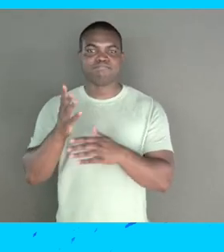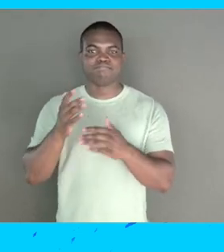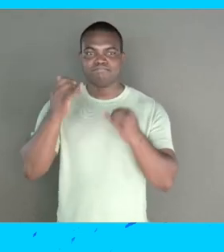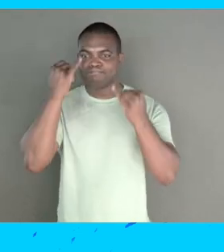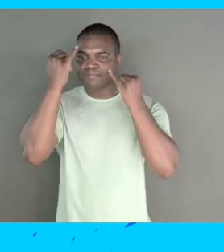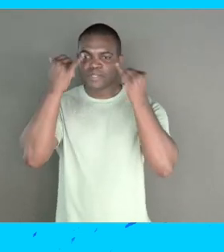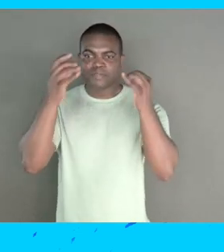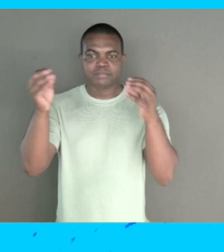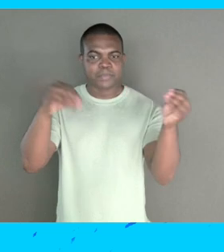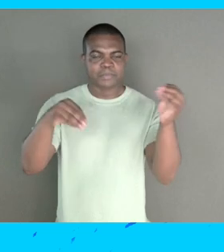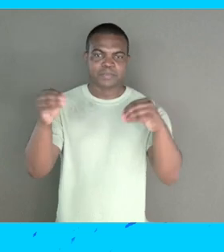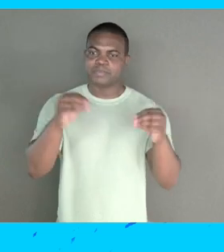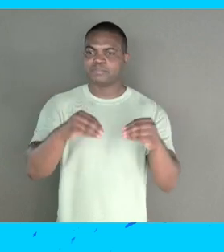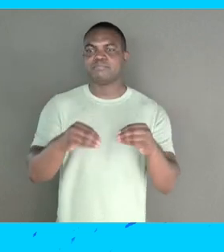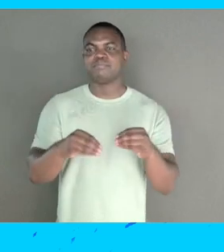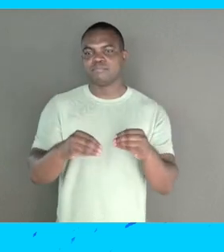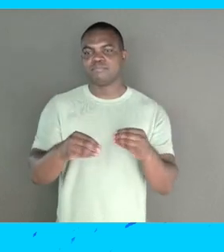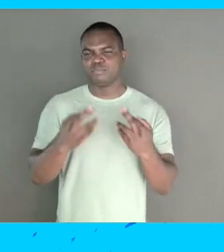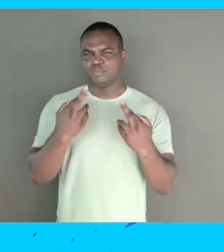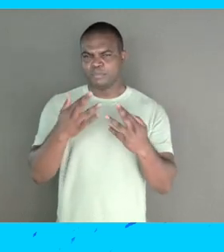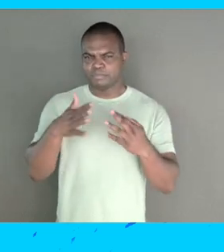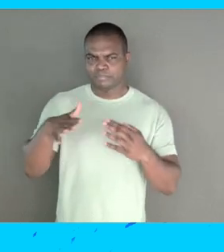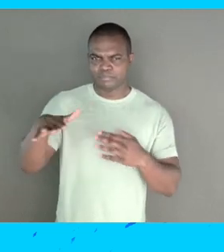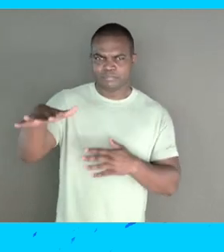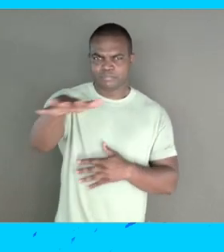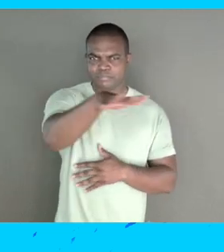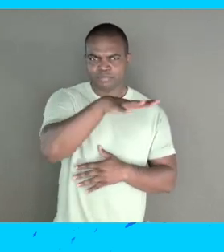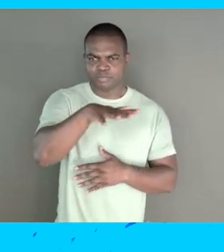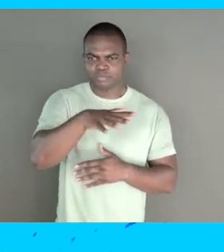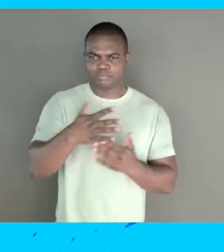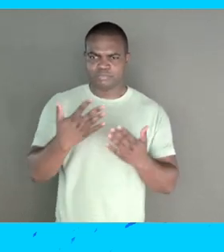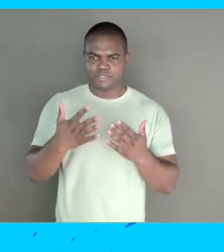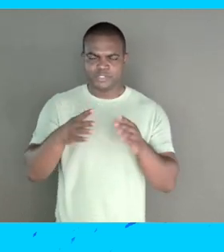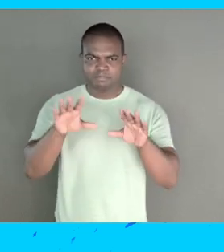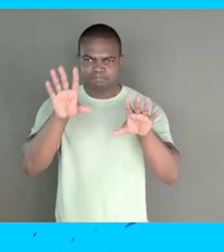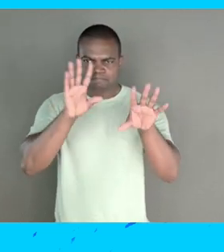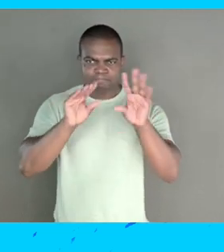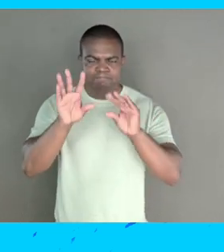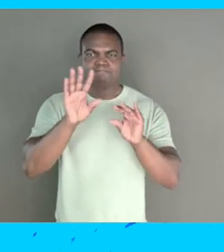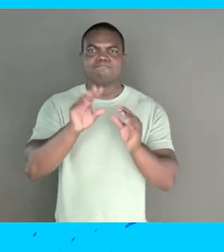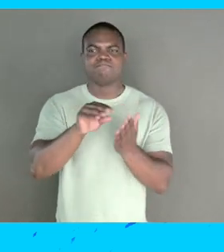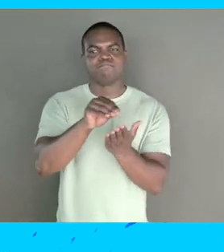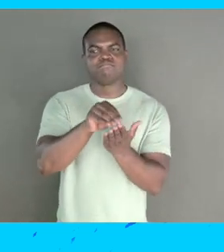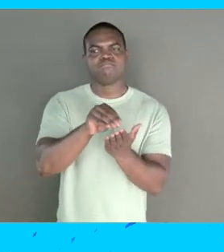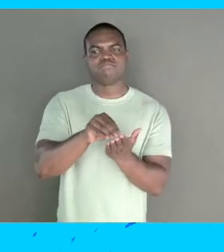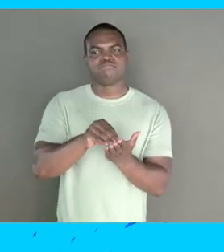all of you have gained something new to like resonate from your own